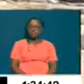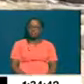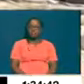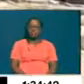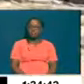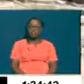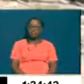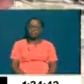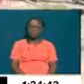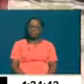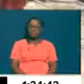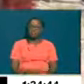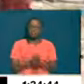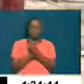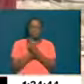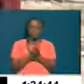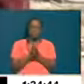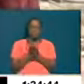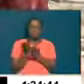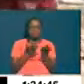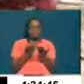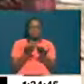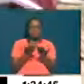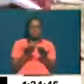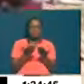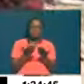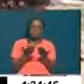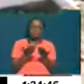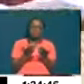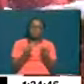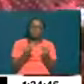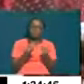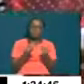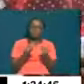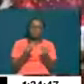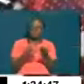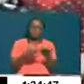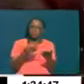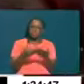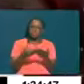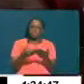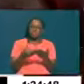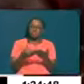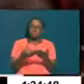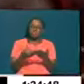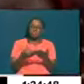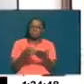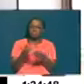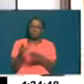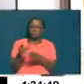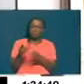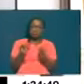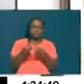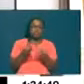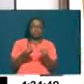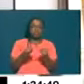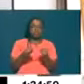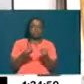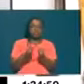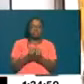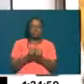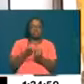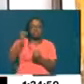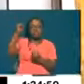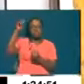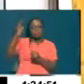It is the story of a business deal gone sour. Businesswoman Judy Kahuho had entered an agreement with a politician from